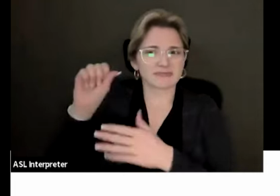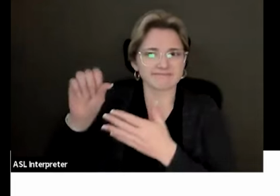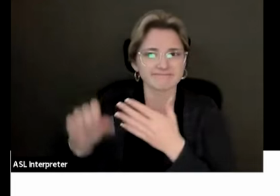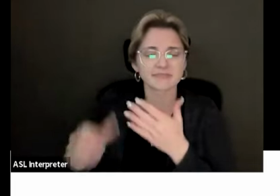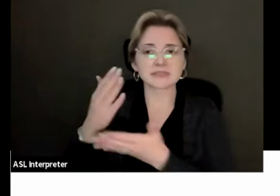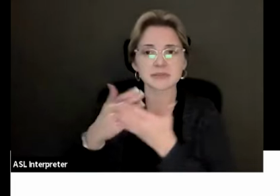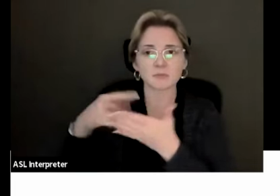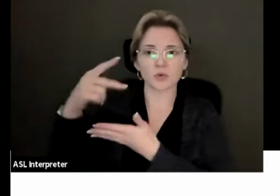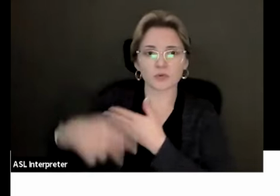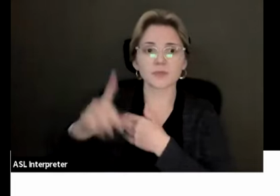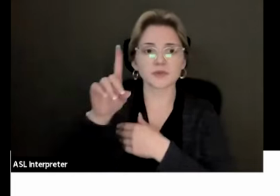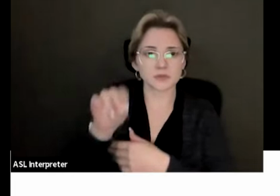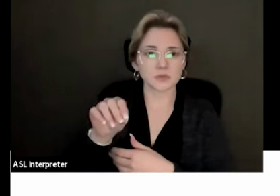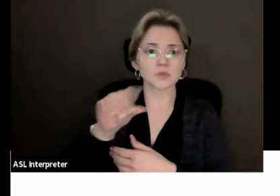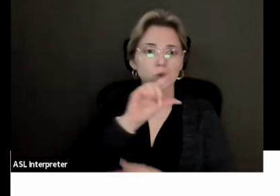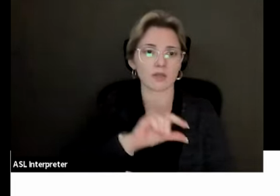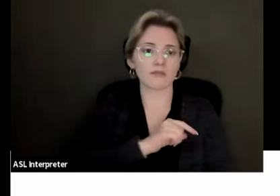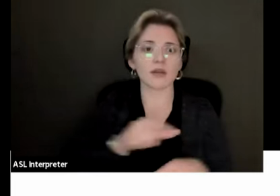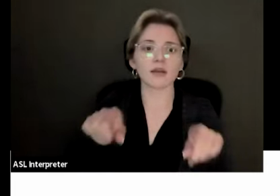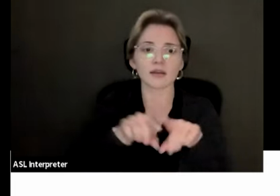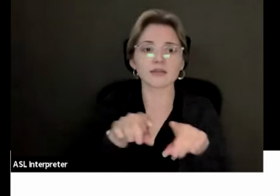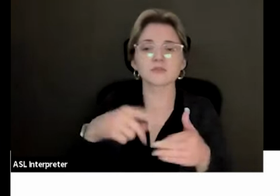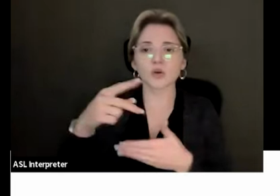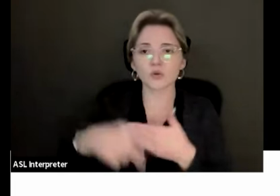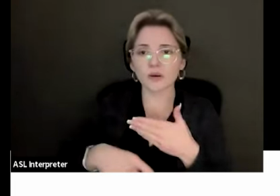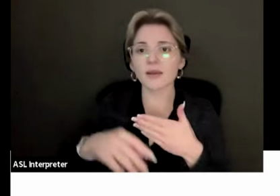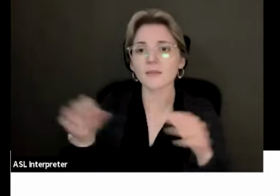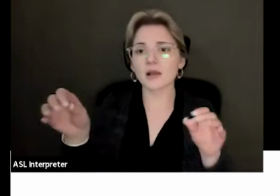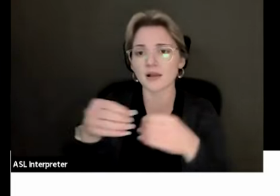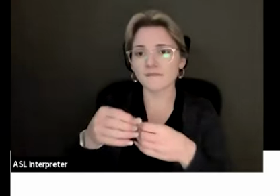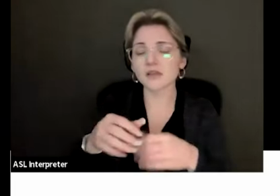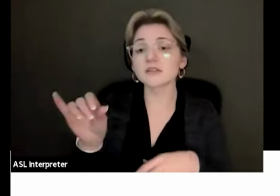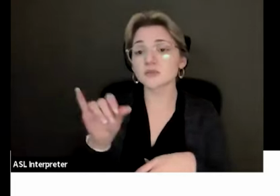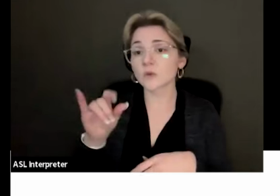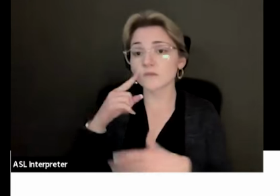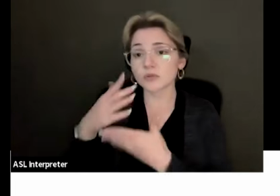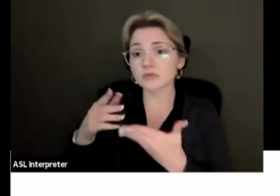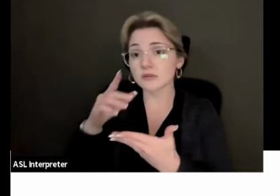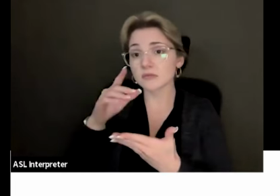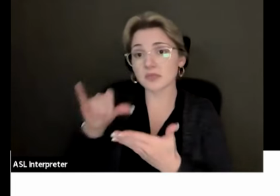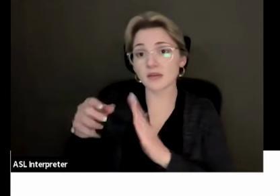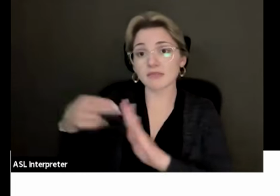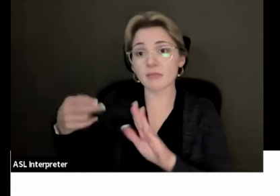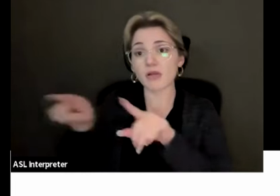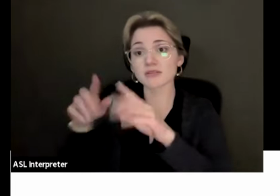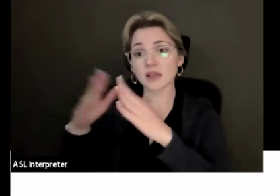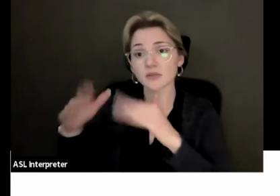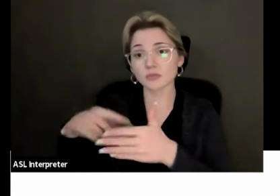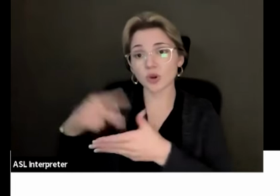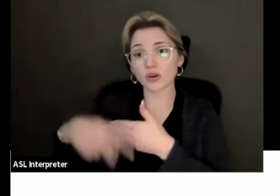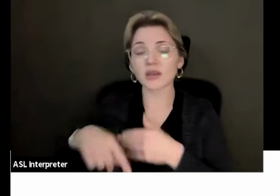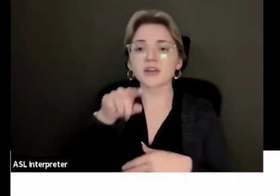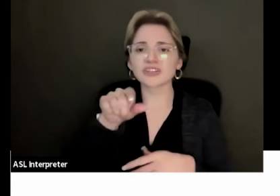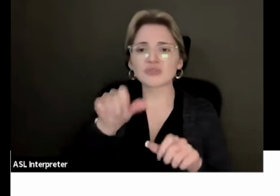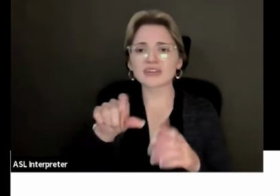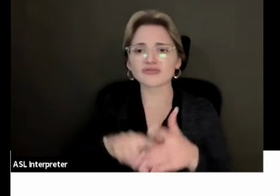under each program office, as well as the ones that are covered housing programs, so you can start